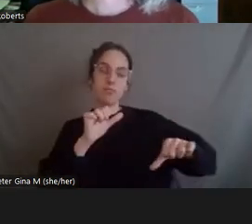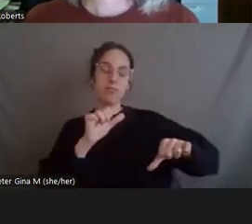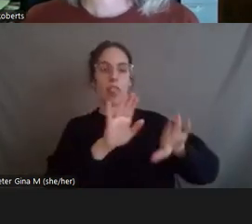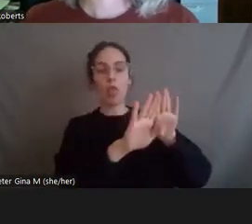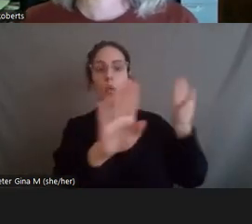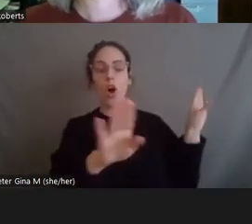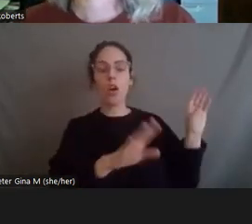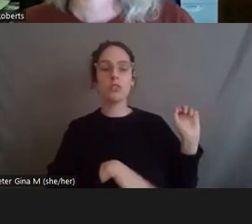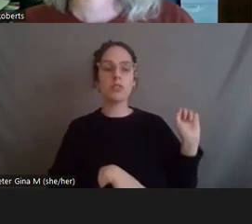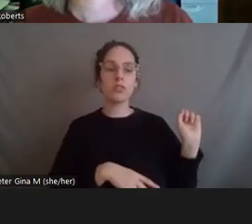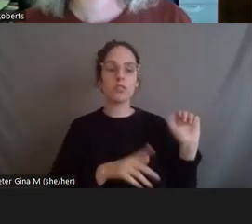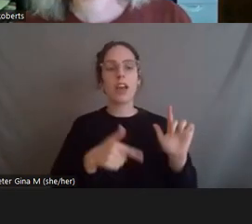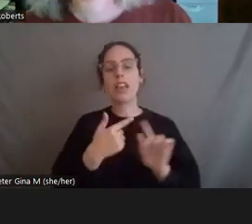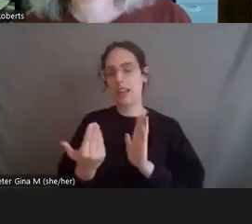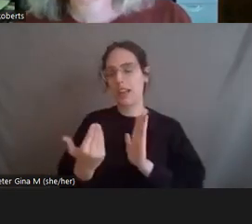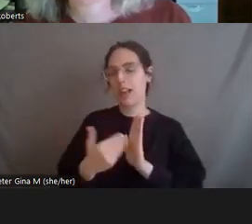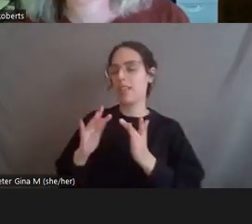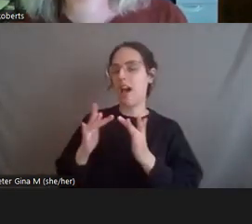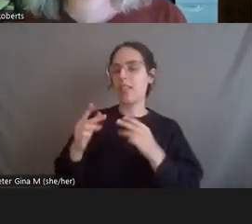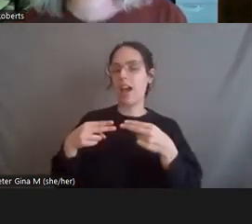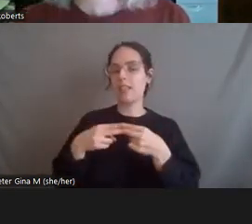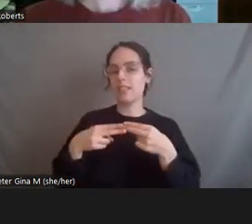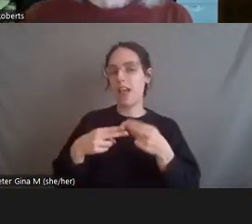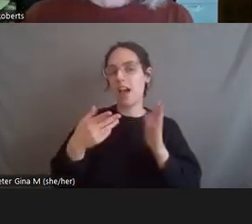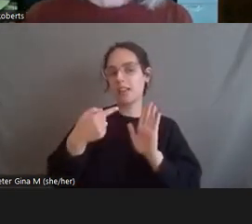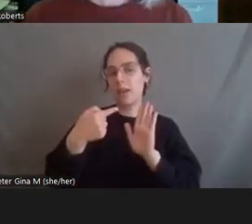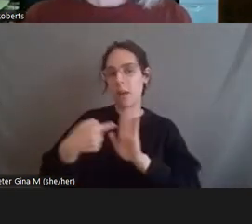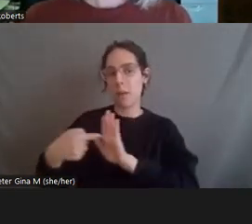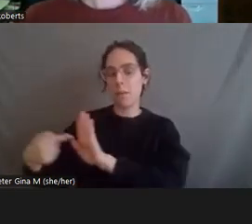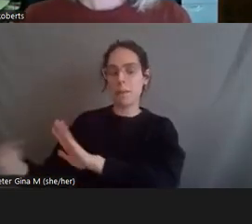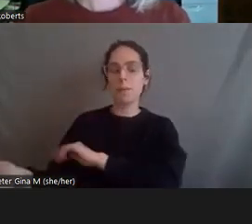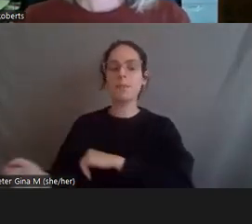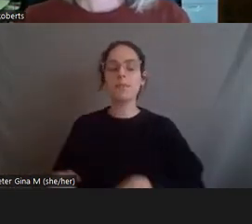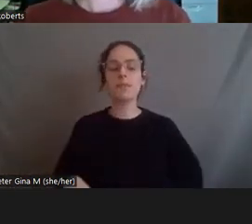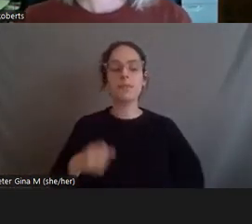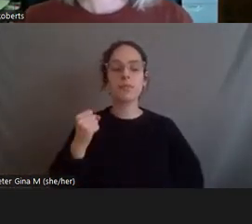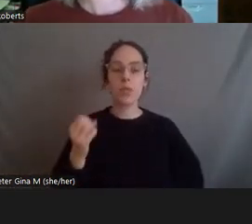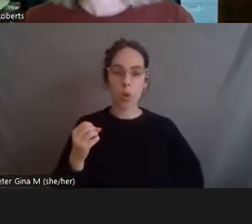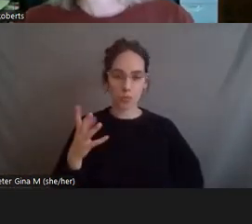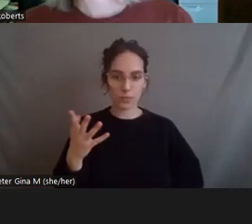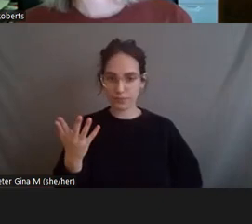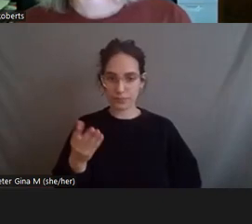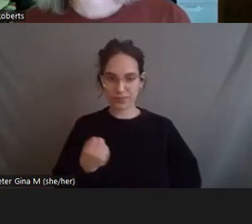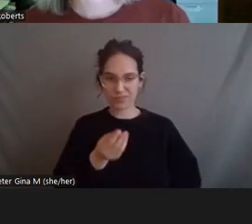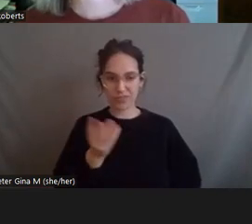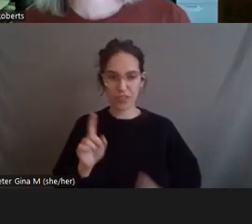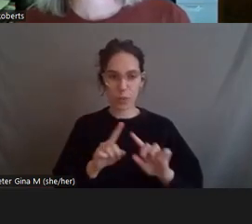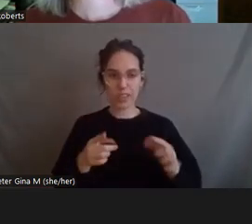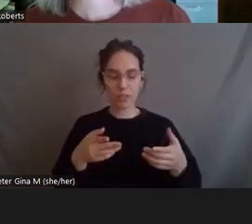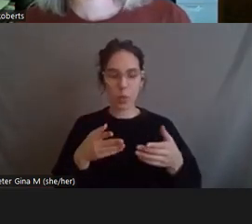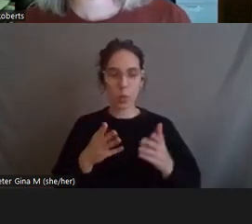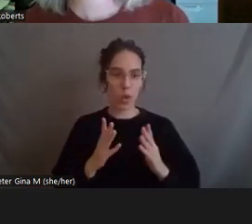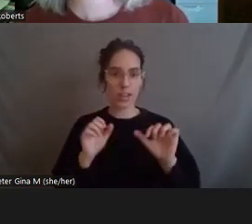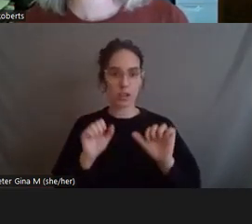then we have, of course, the digital slideshow running as well. So a couple of different ways to engage with the student work